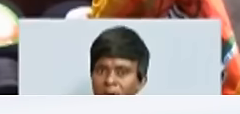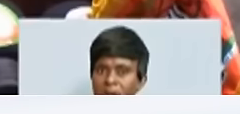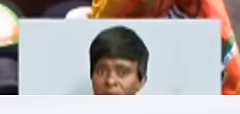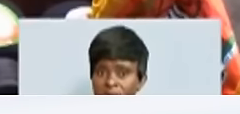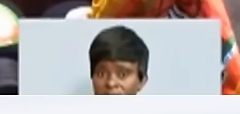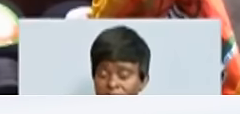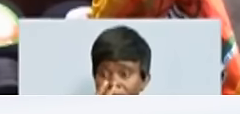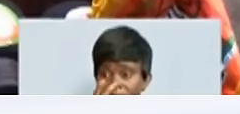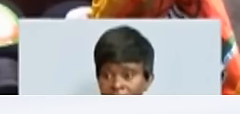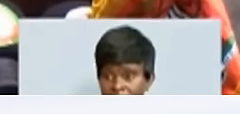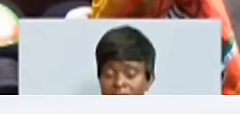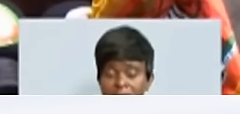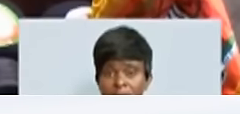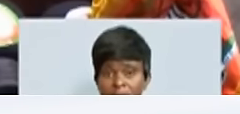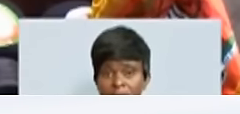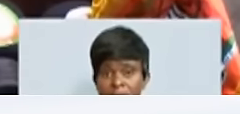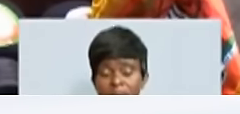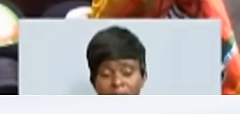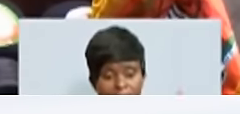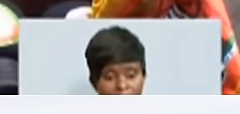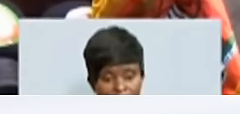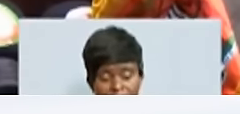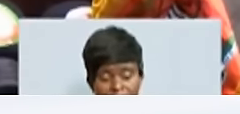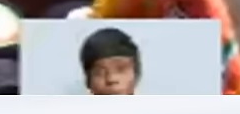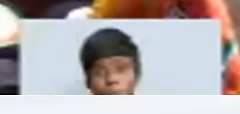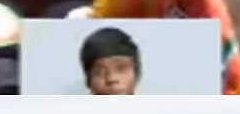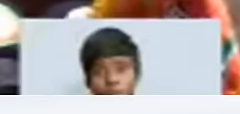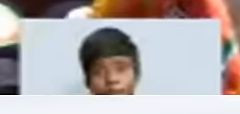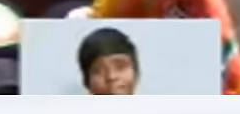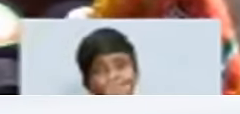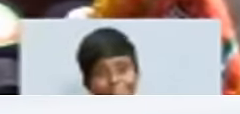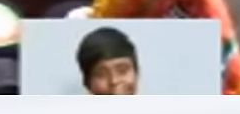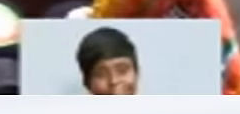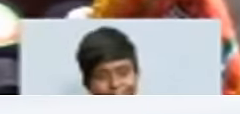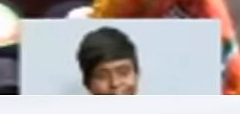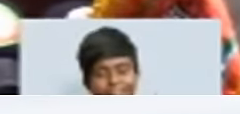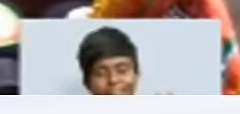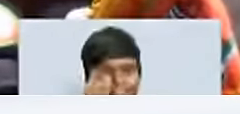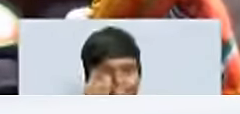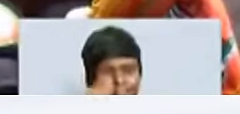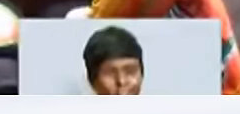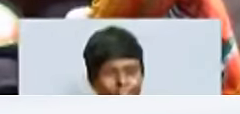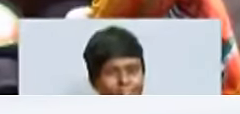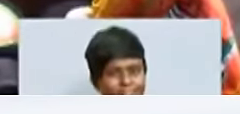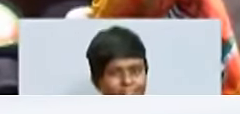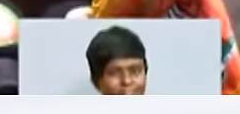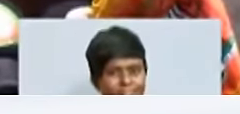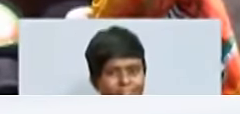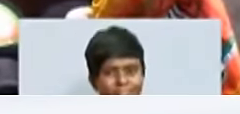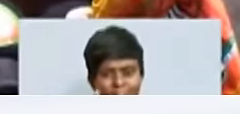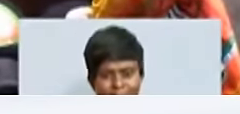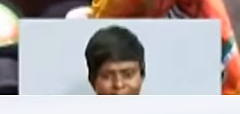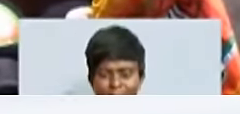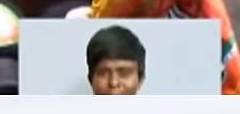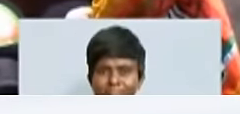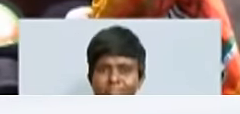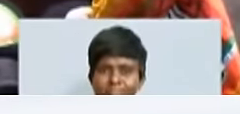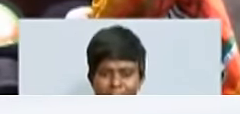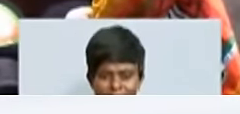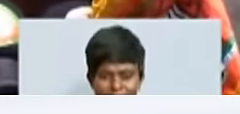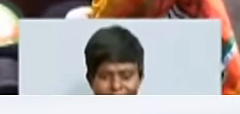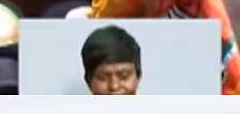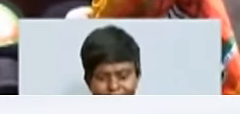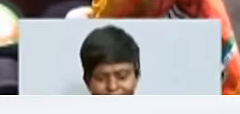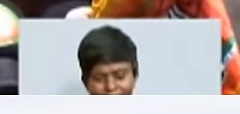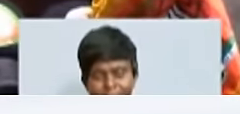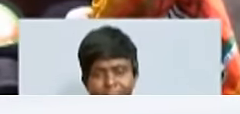we see lives that could be maintained are lost because of things associated